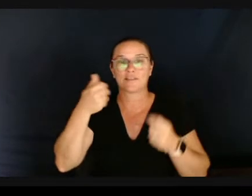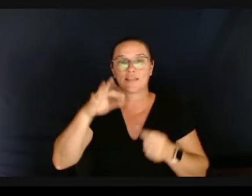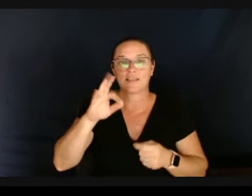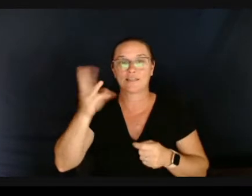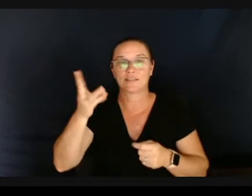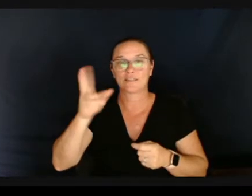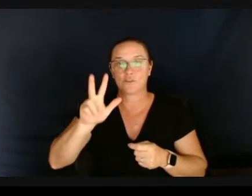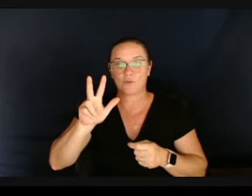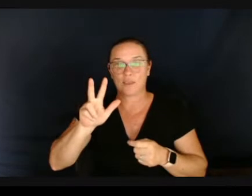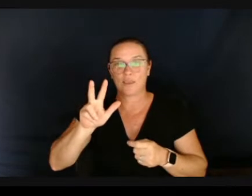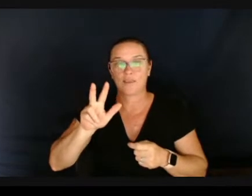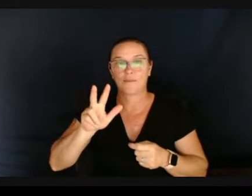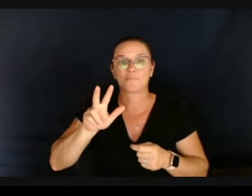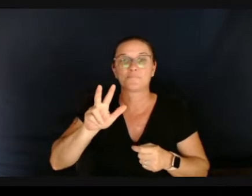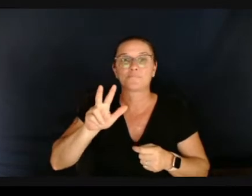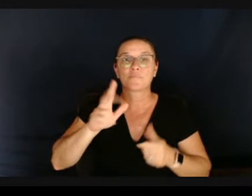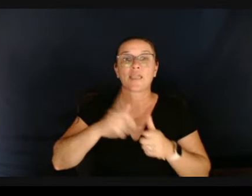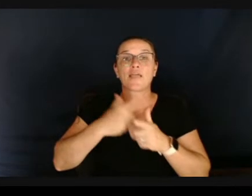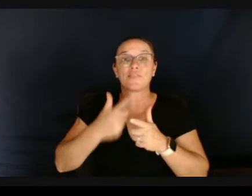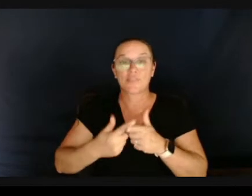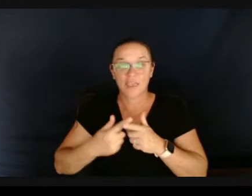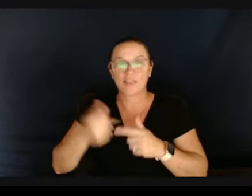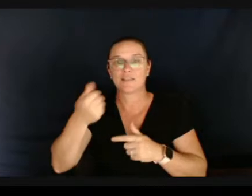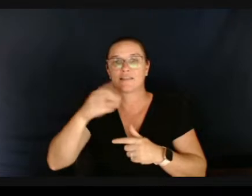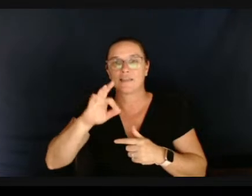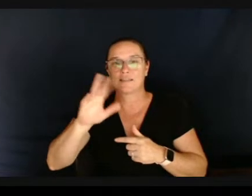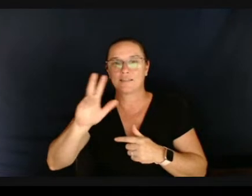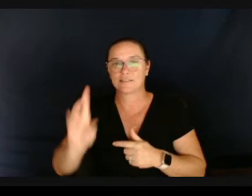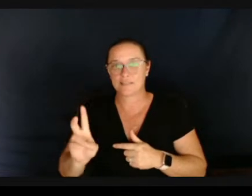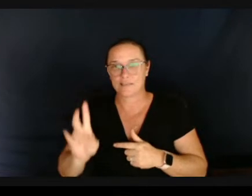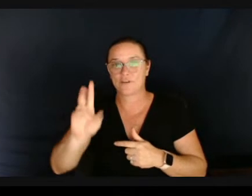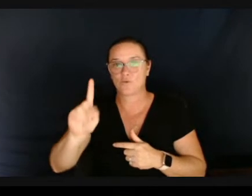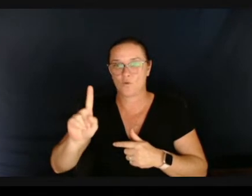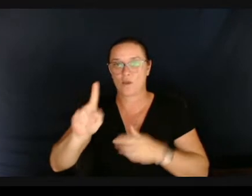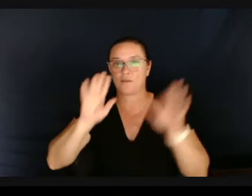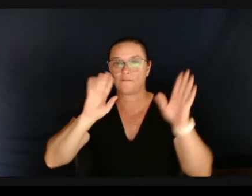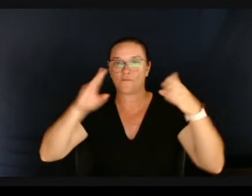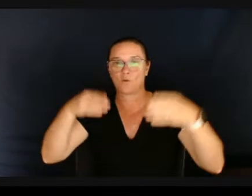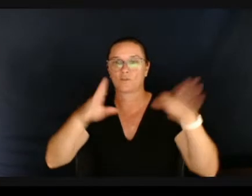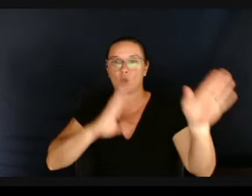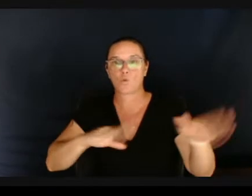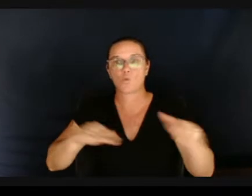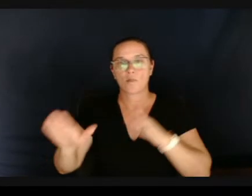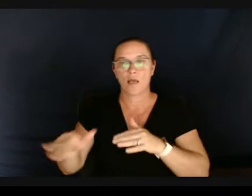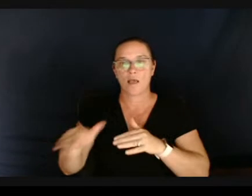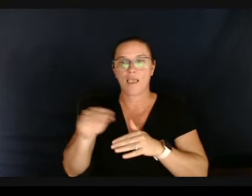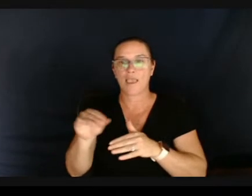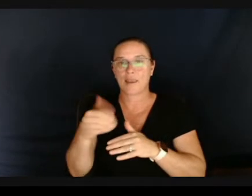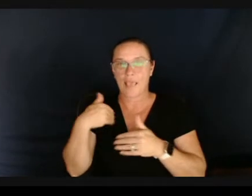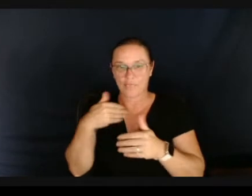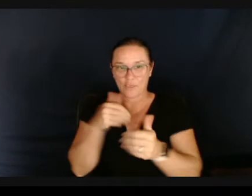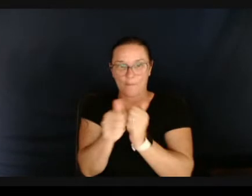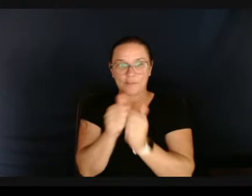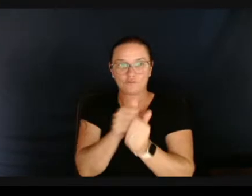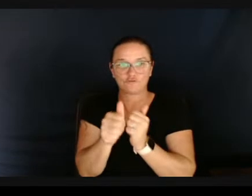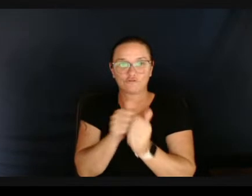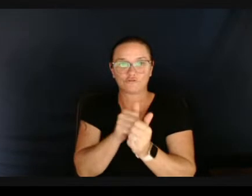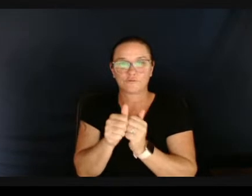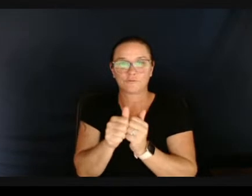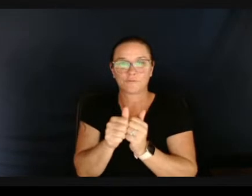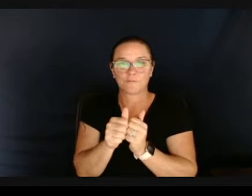to hula, included a competition. Right? So it's got many other roles than just competition